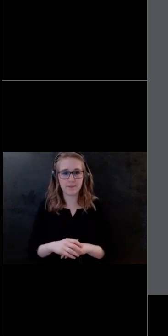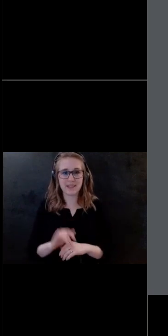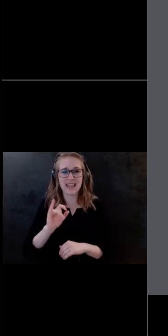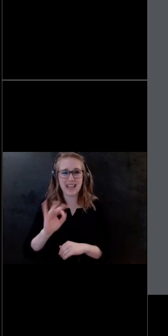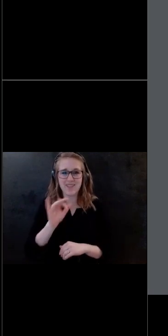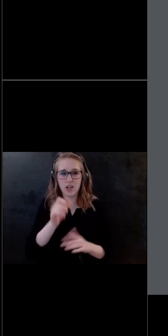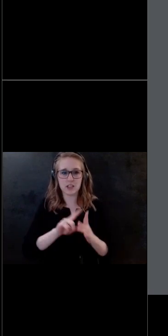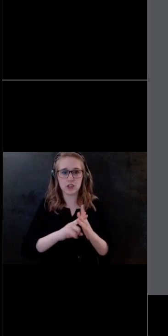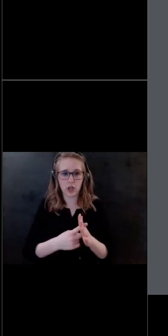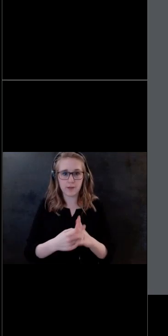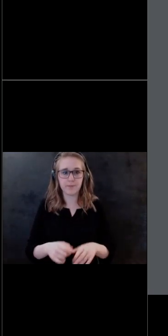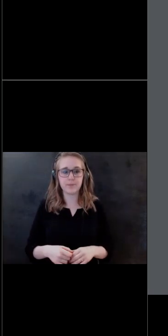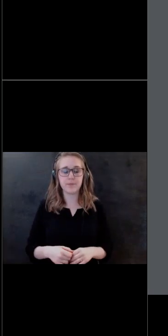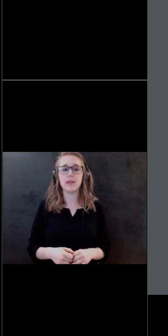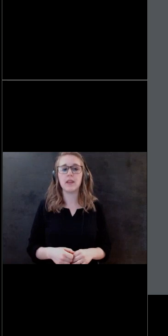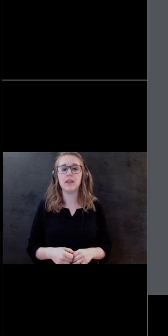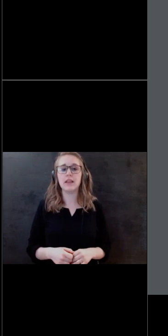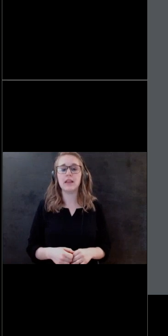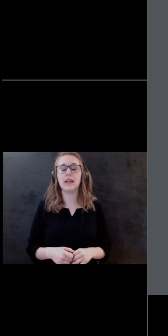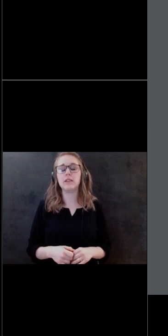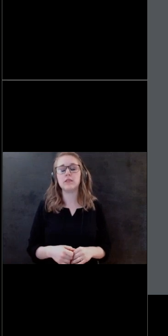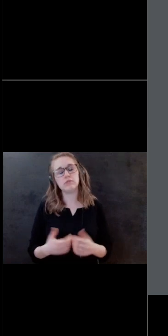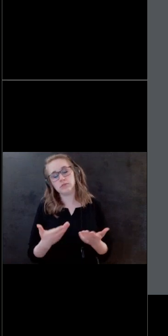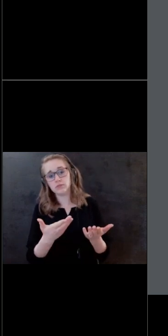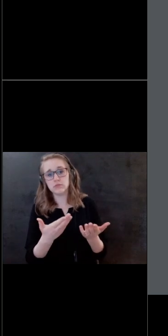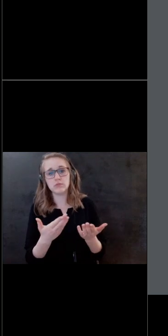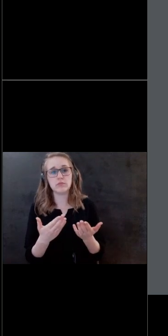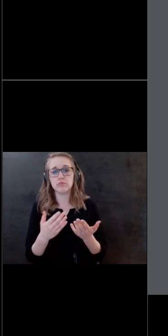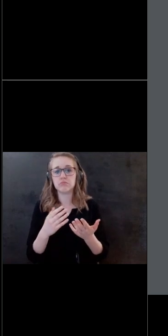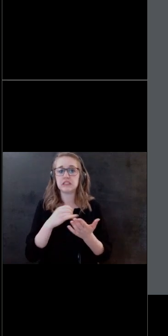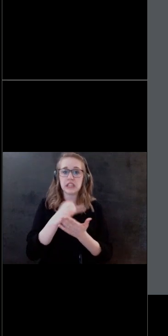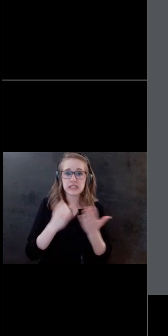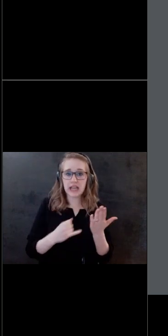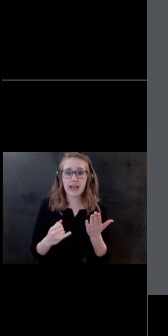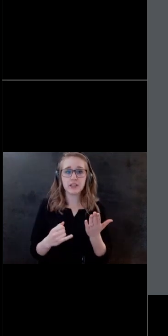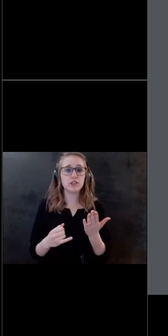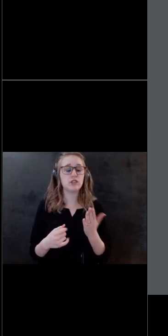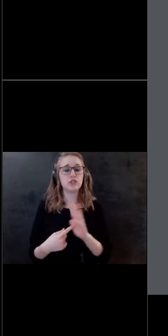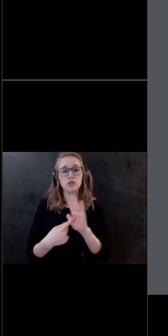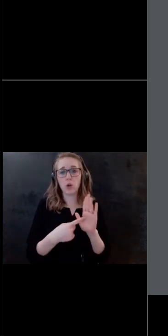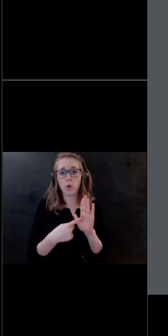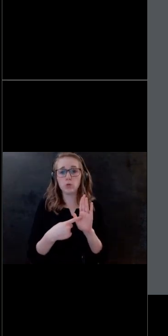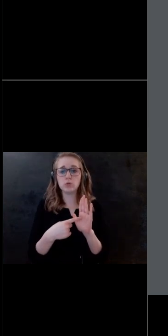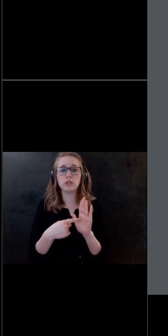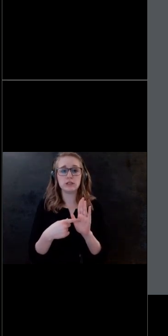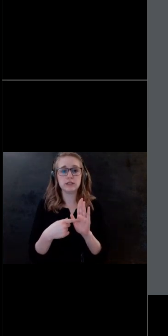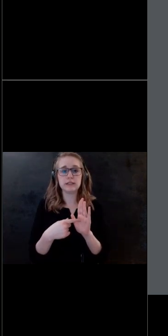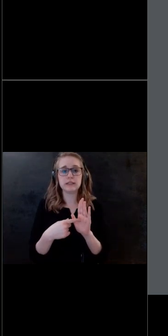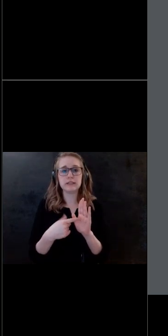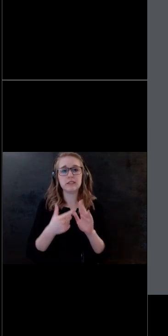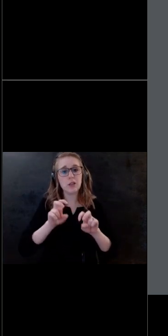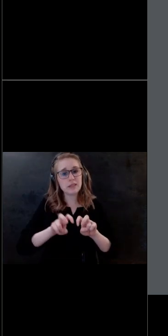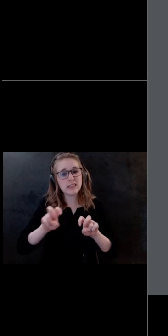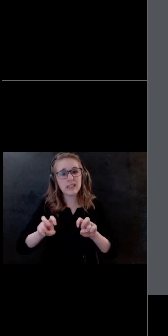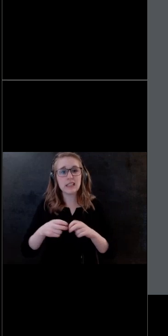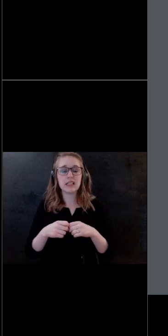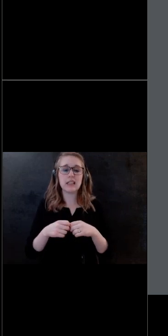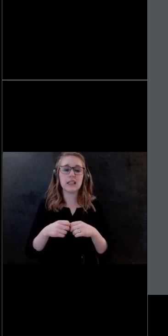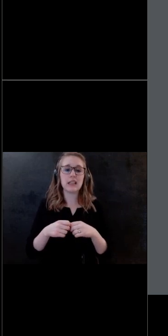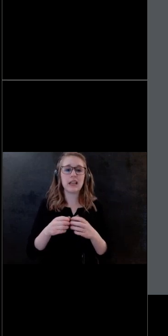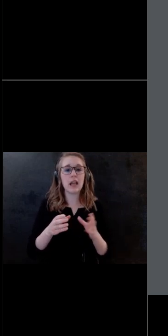commence. And it has a sketch and it references some seating and a